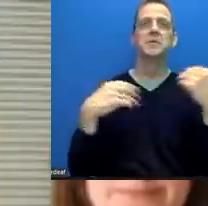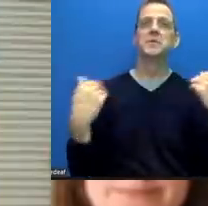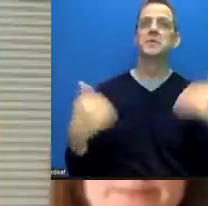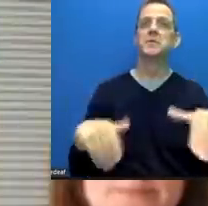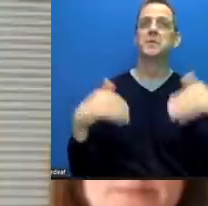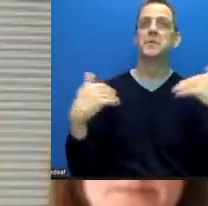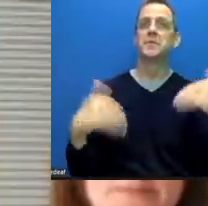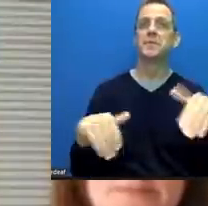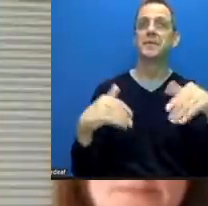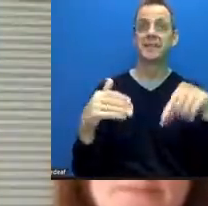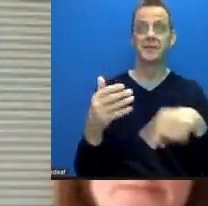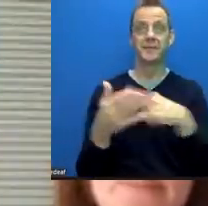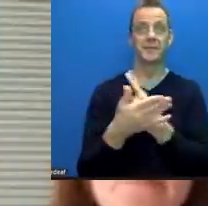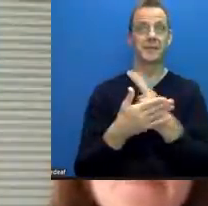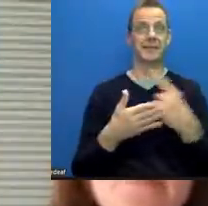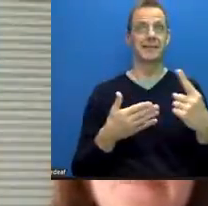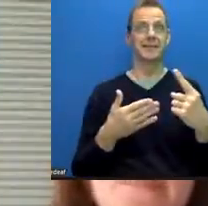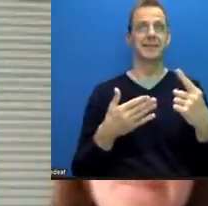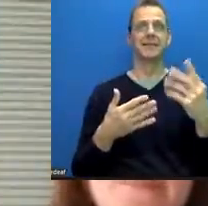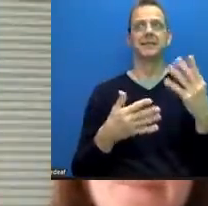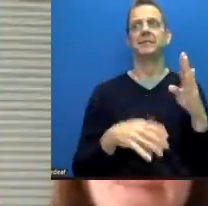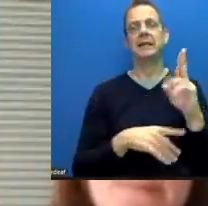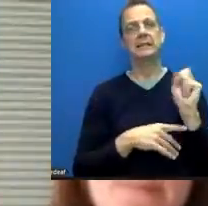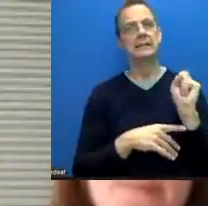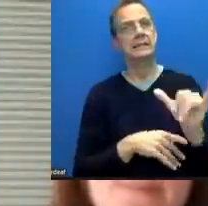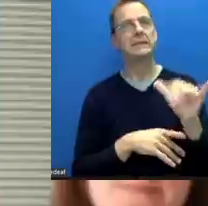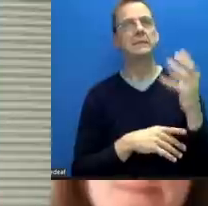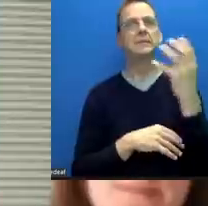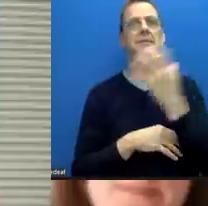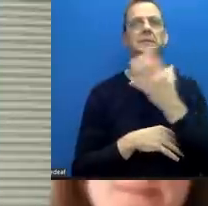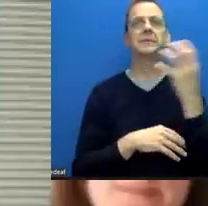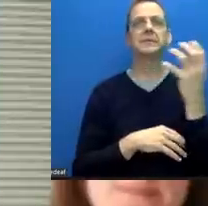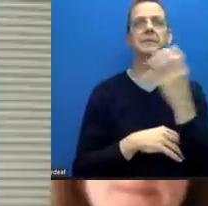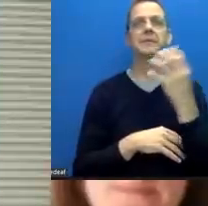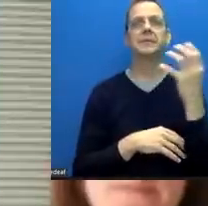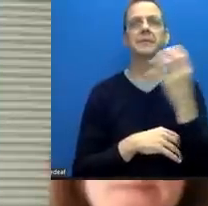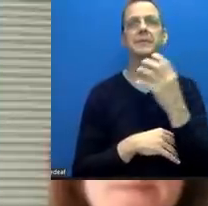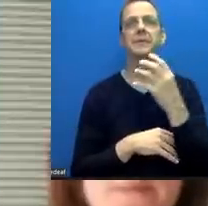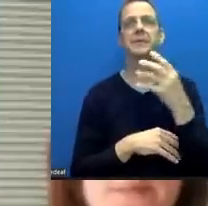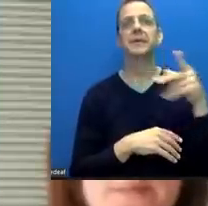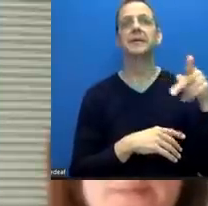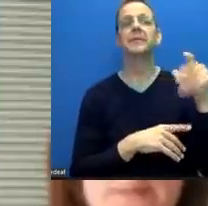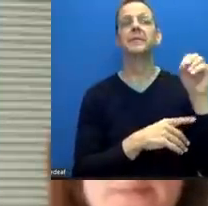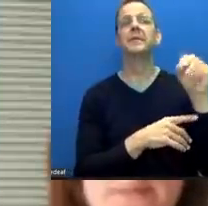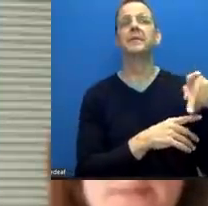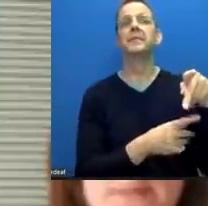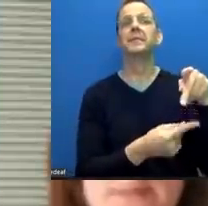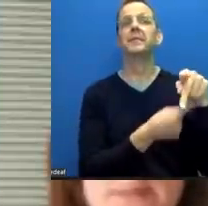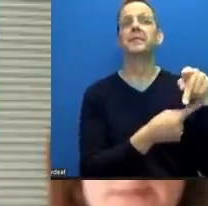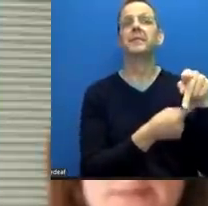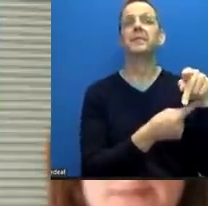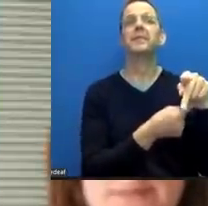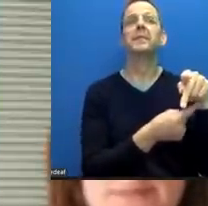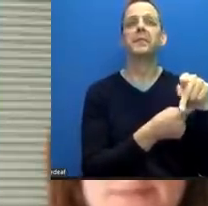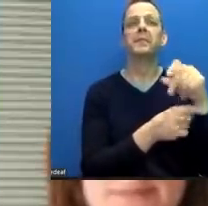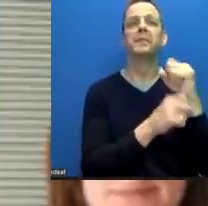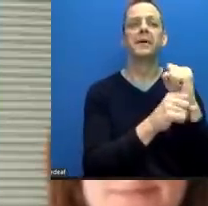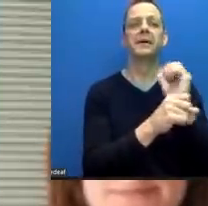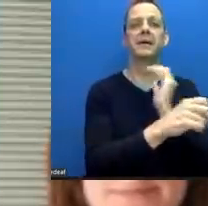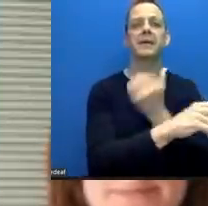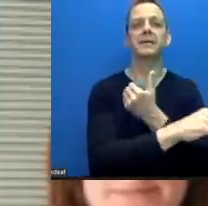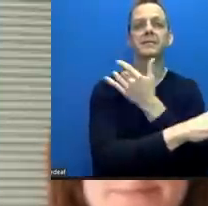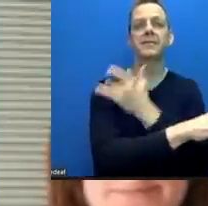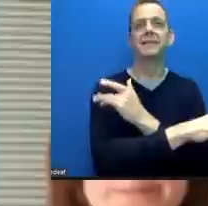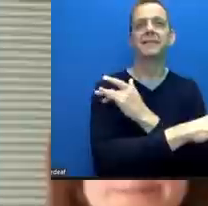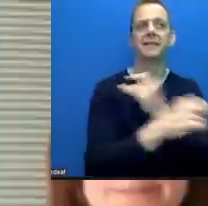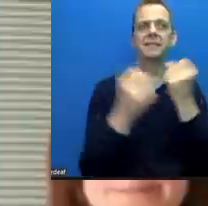It's been an exceptionally busy week, and the amount of support that Protect Our Province Alberta has received from Albertans has been truly inspirational. So that is one